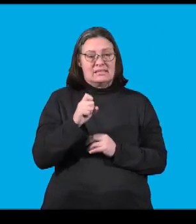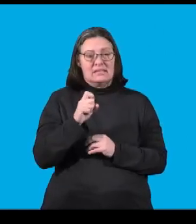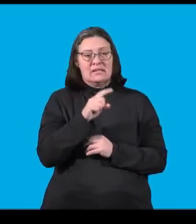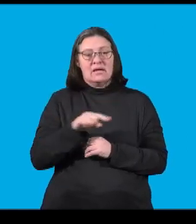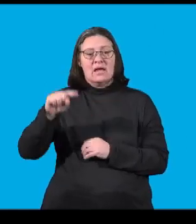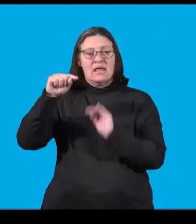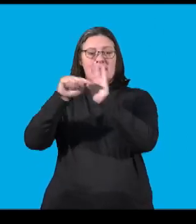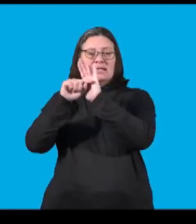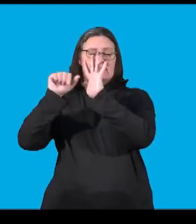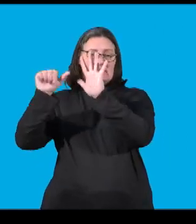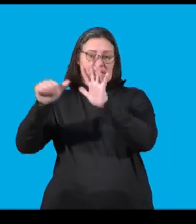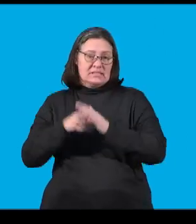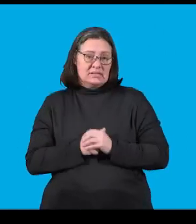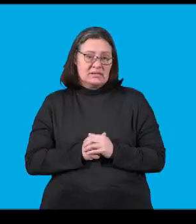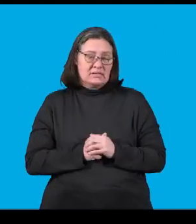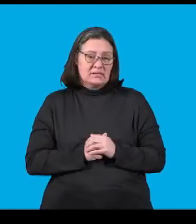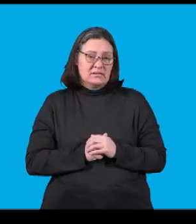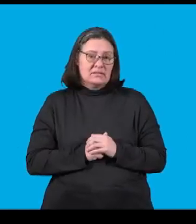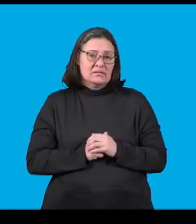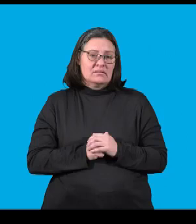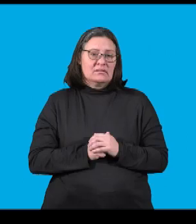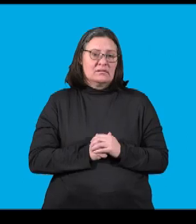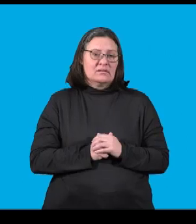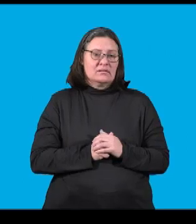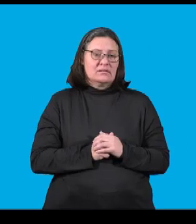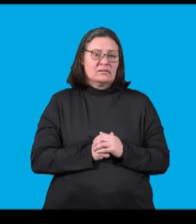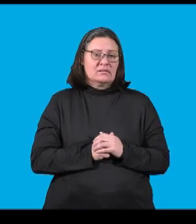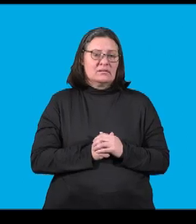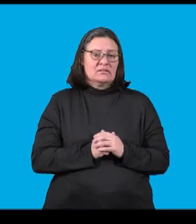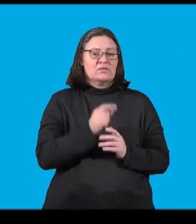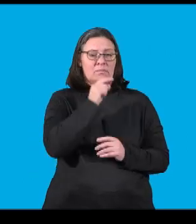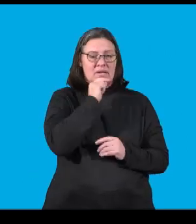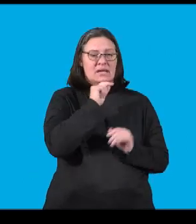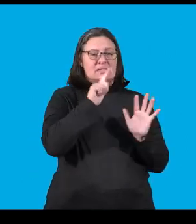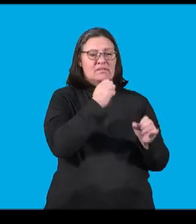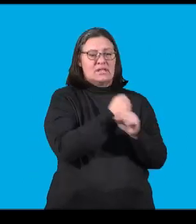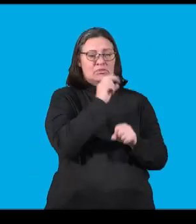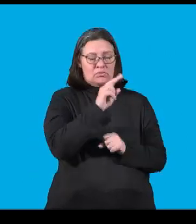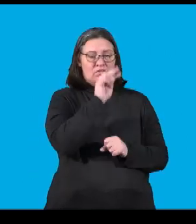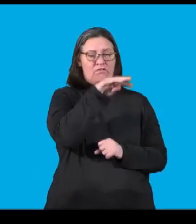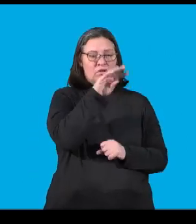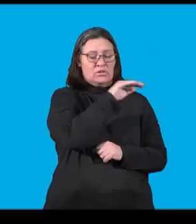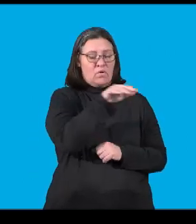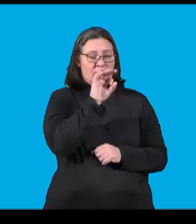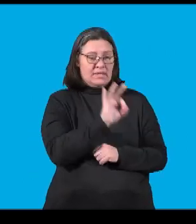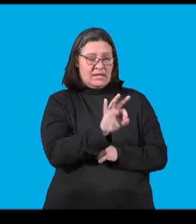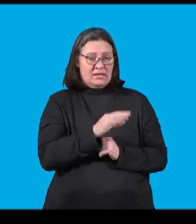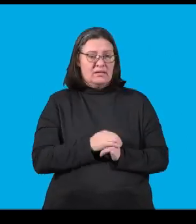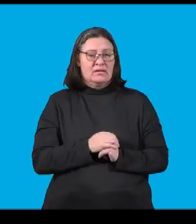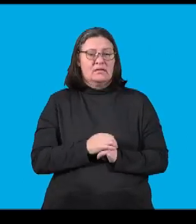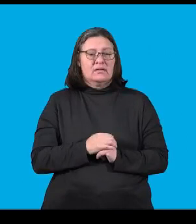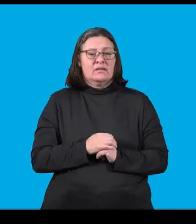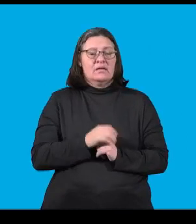to the power negative 6. So we'll just tidy this up a little bit. So it's 7 times 2 is 14 over